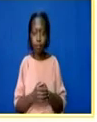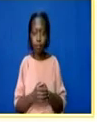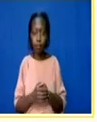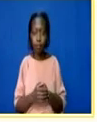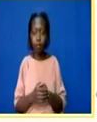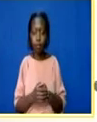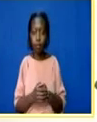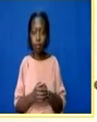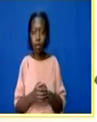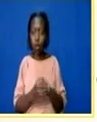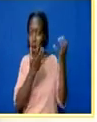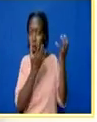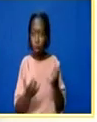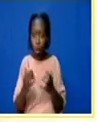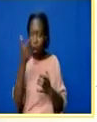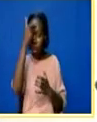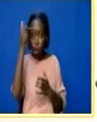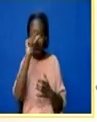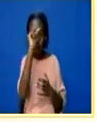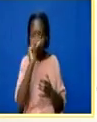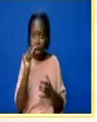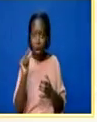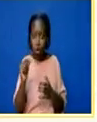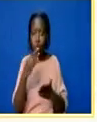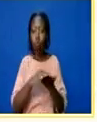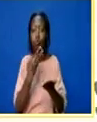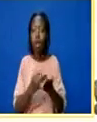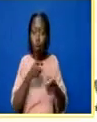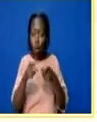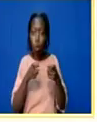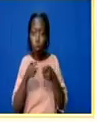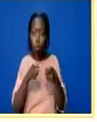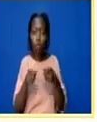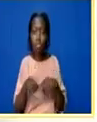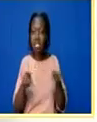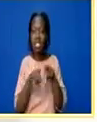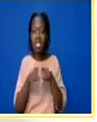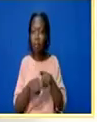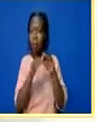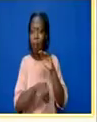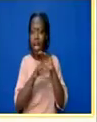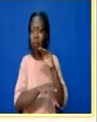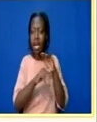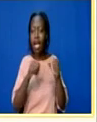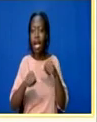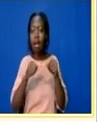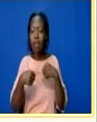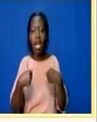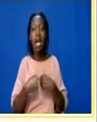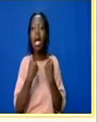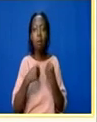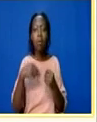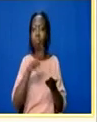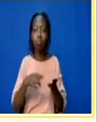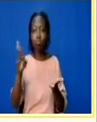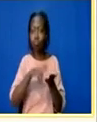erosion and a lot of mining on the same piece of land. Okay. So, using your digital devices with,